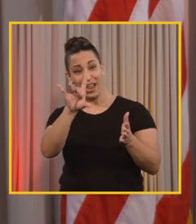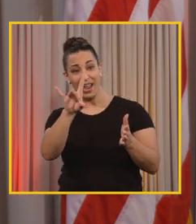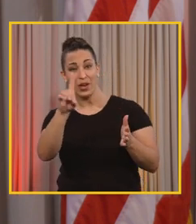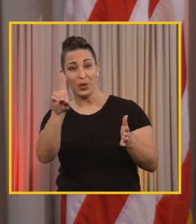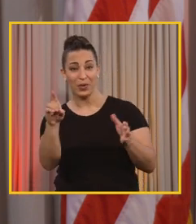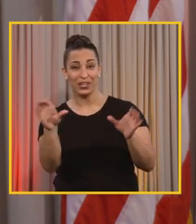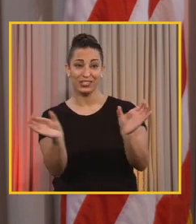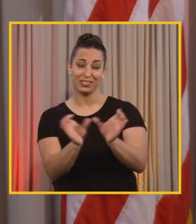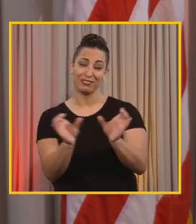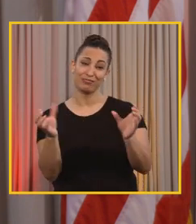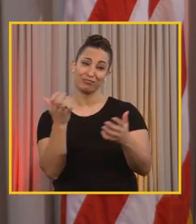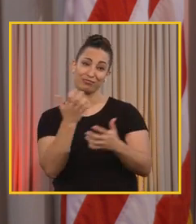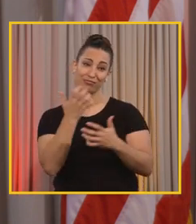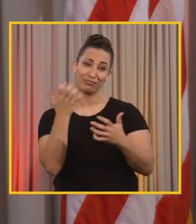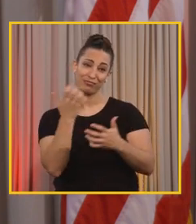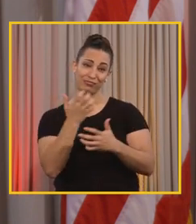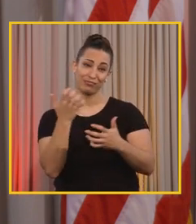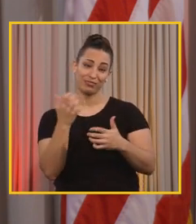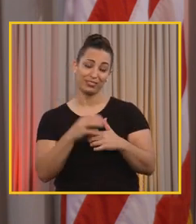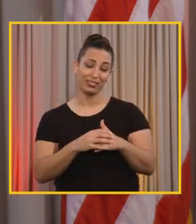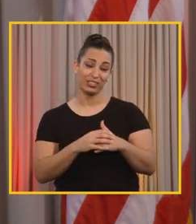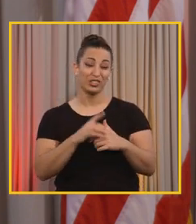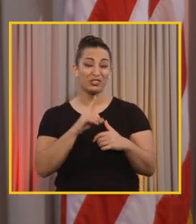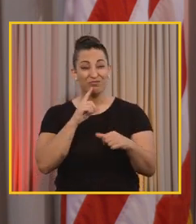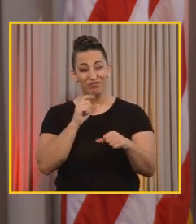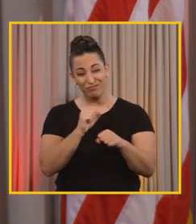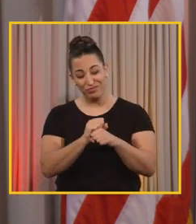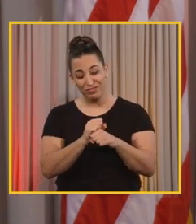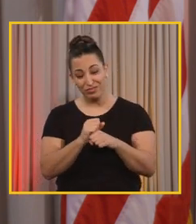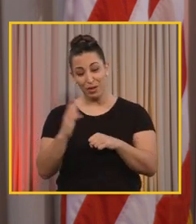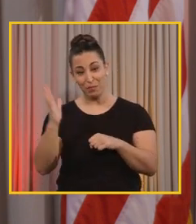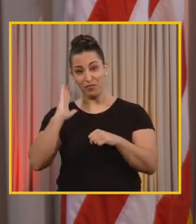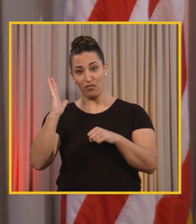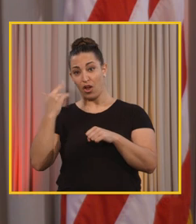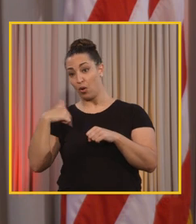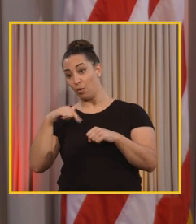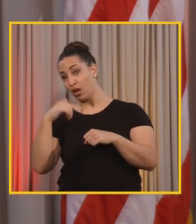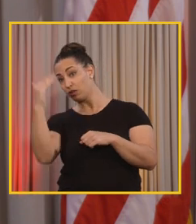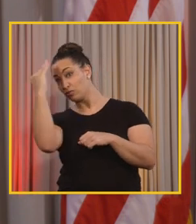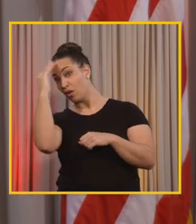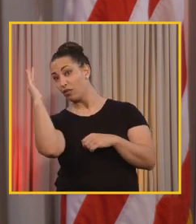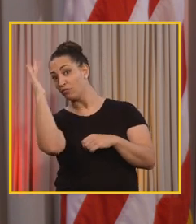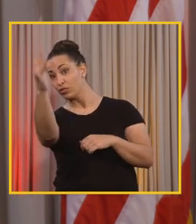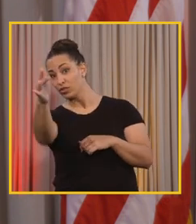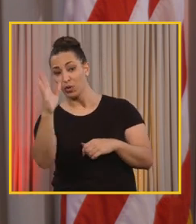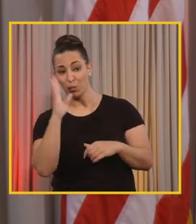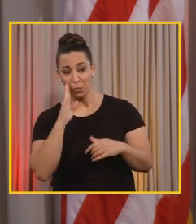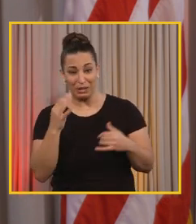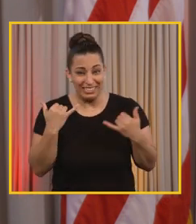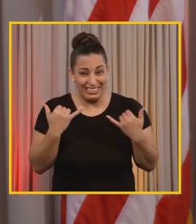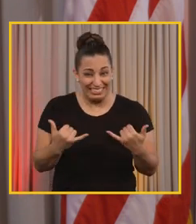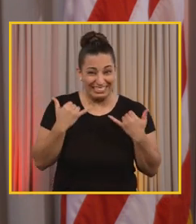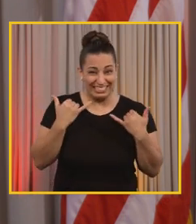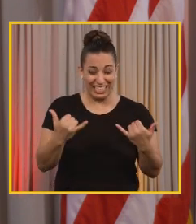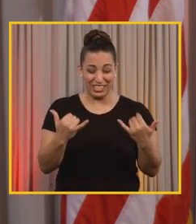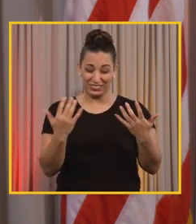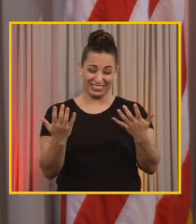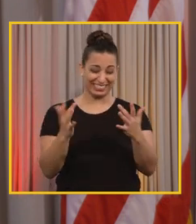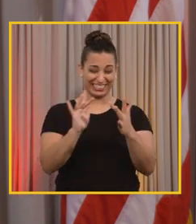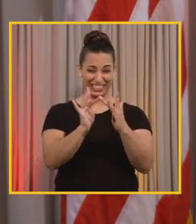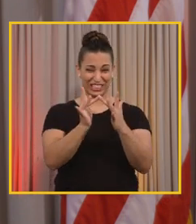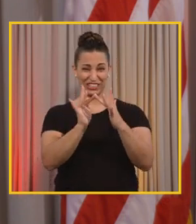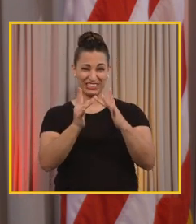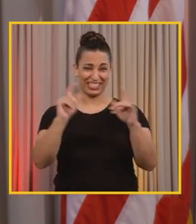1,181 certificates. While none of us anticipated this evening's